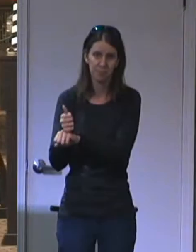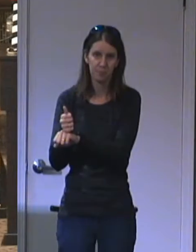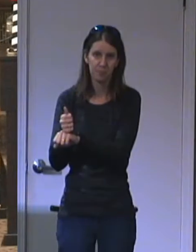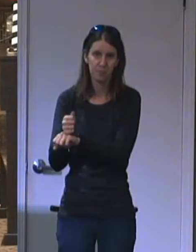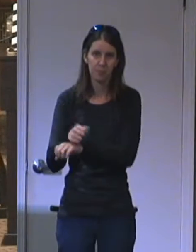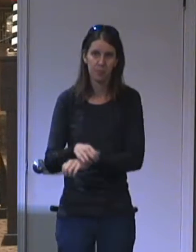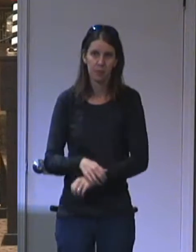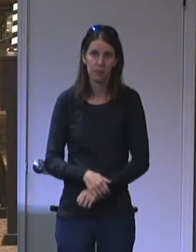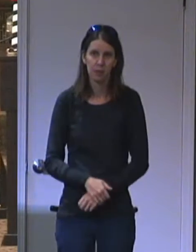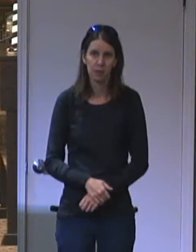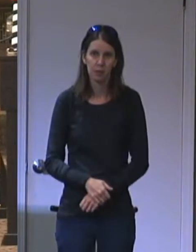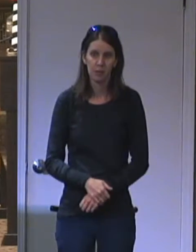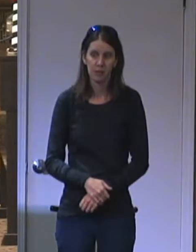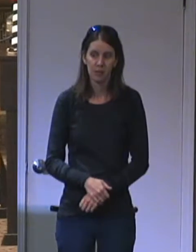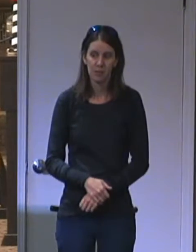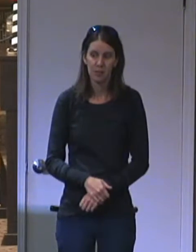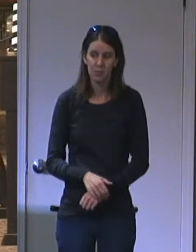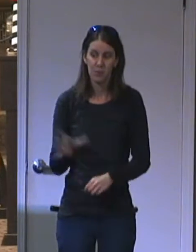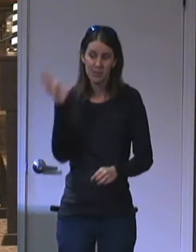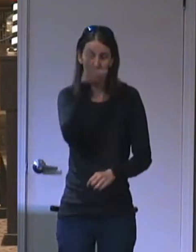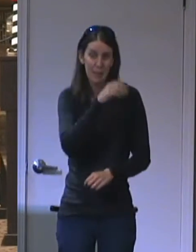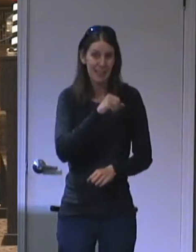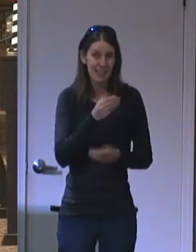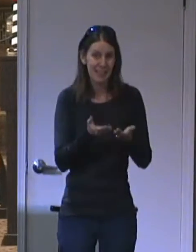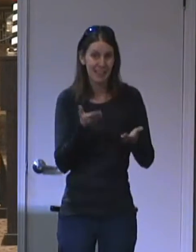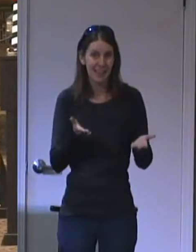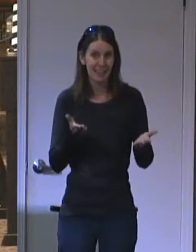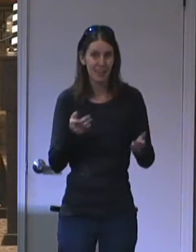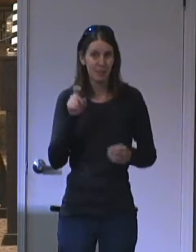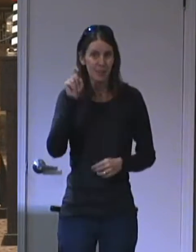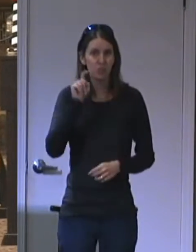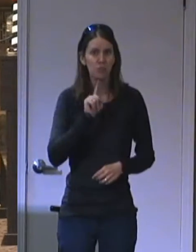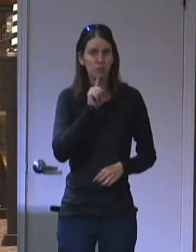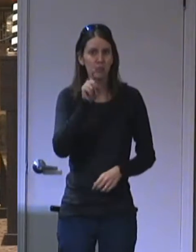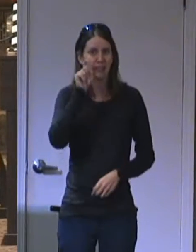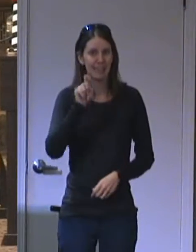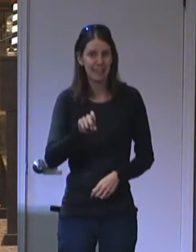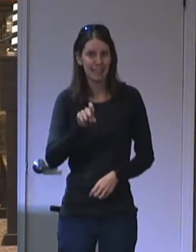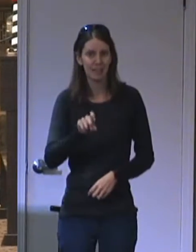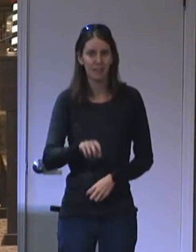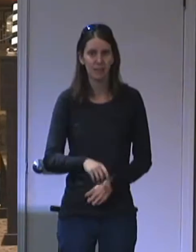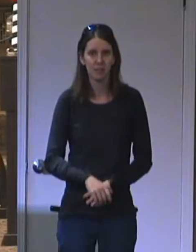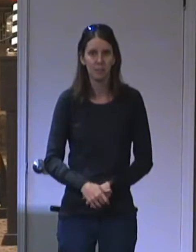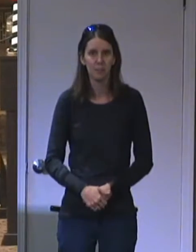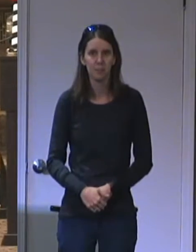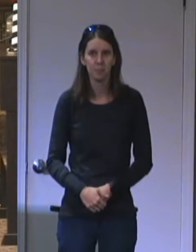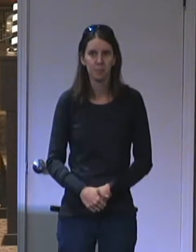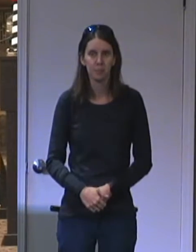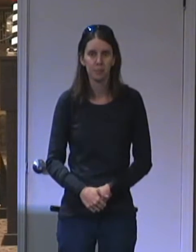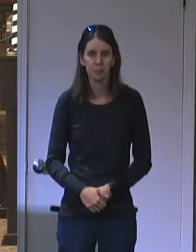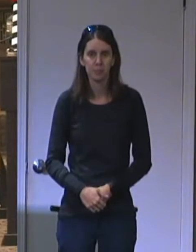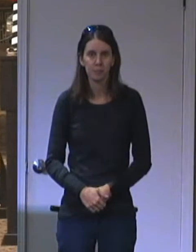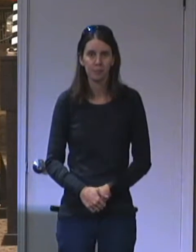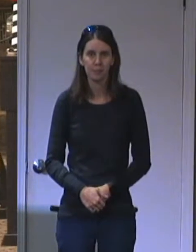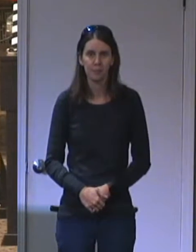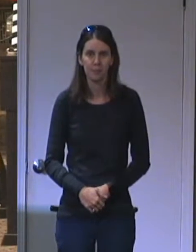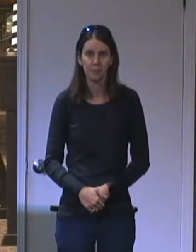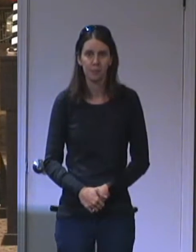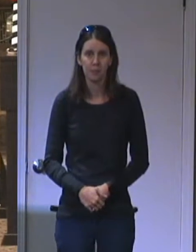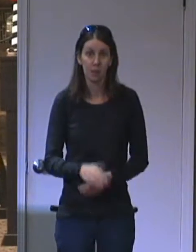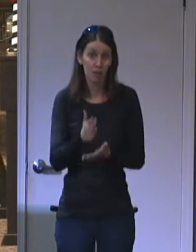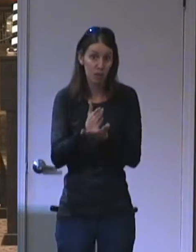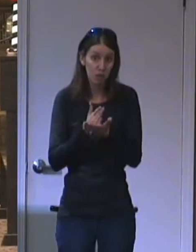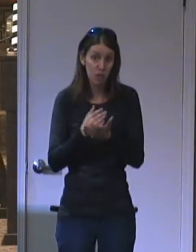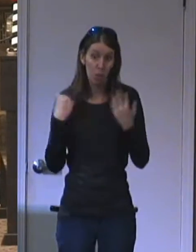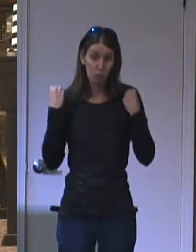had some basic needs. were able to get, you know,